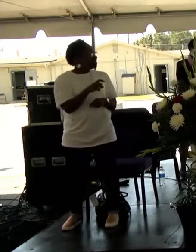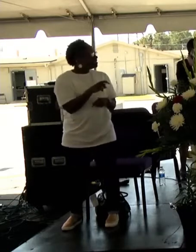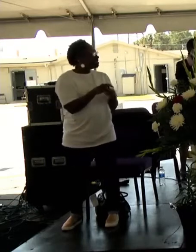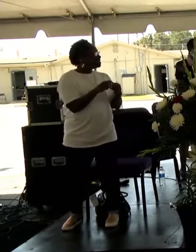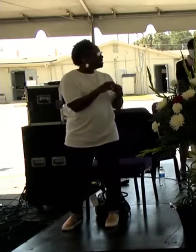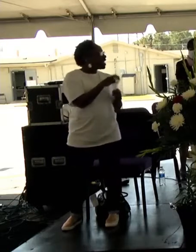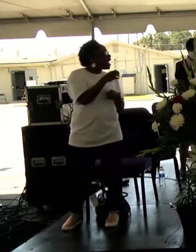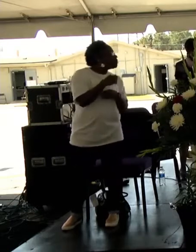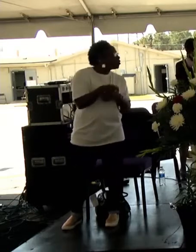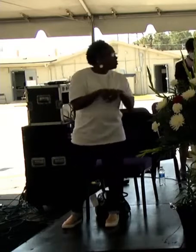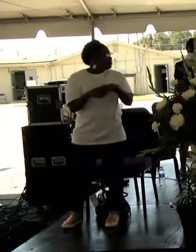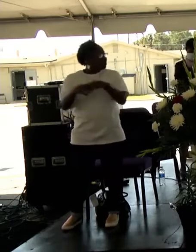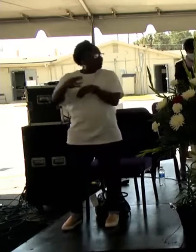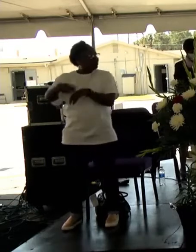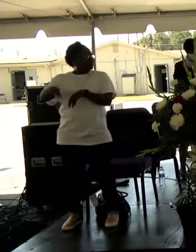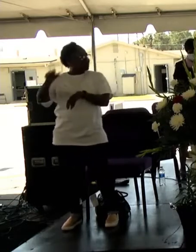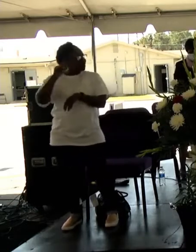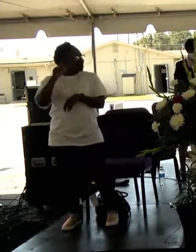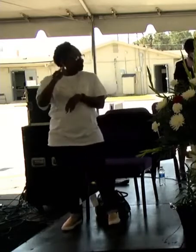August the 4th?